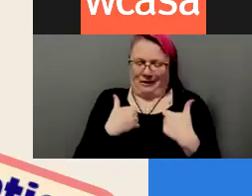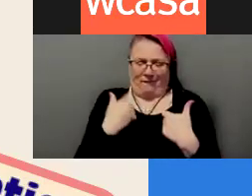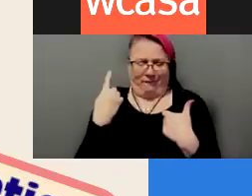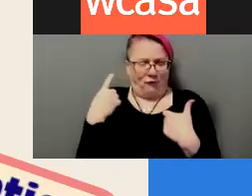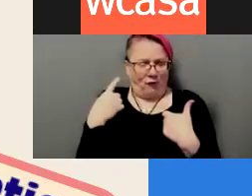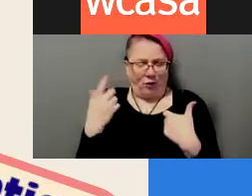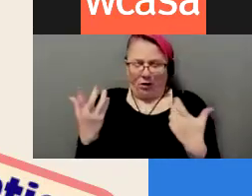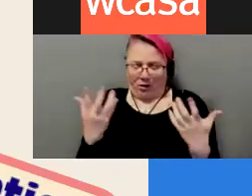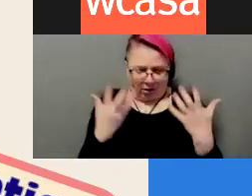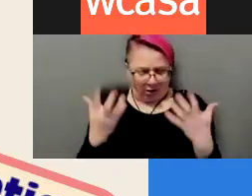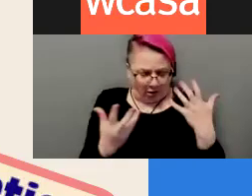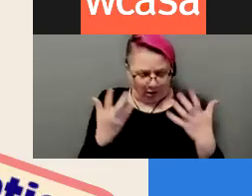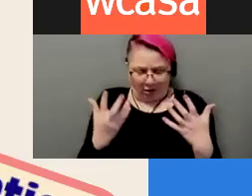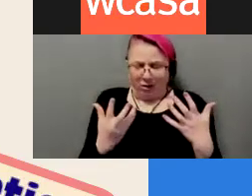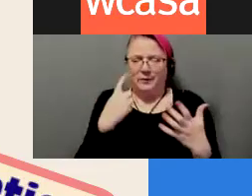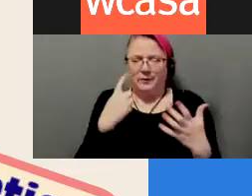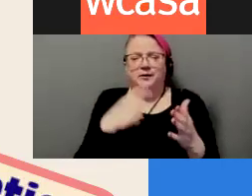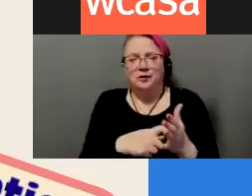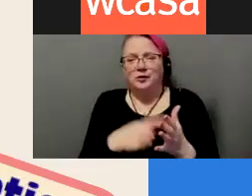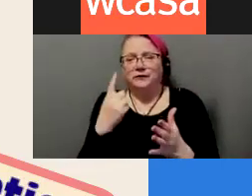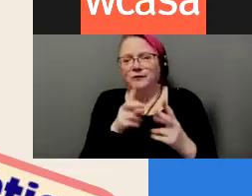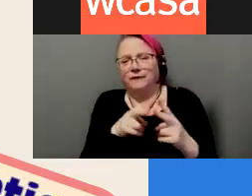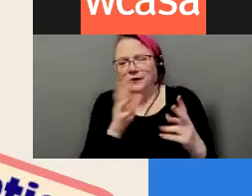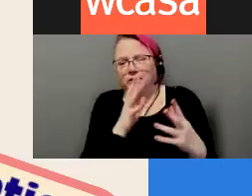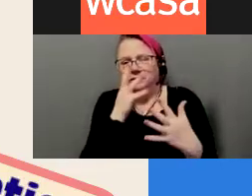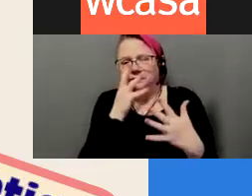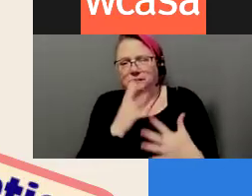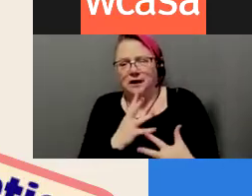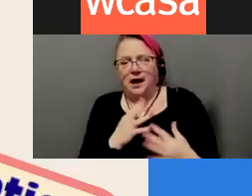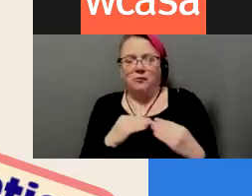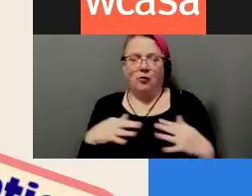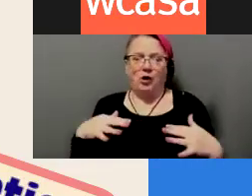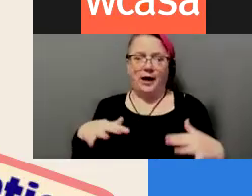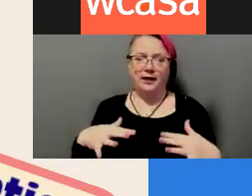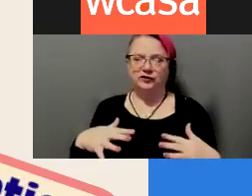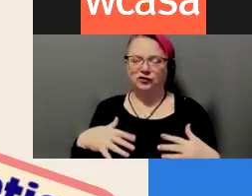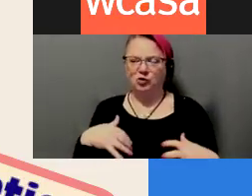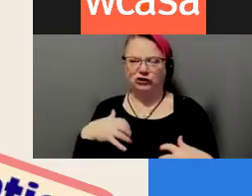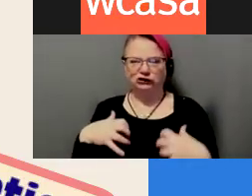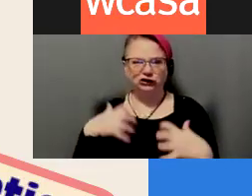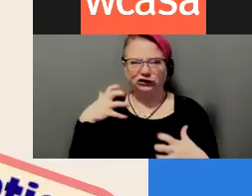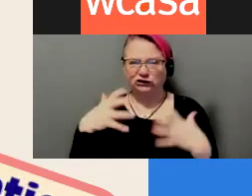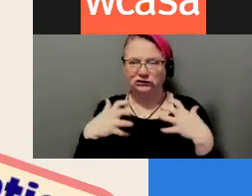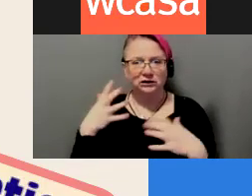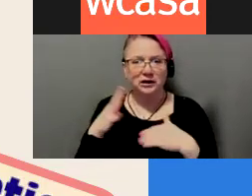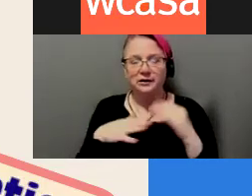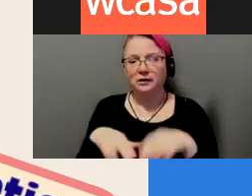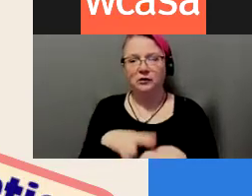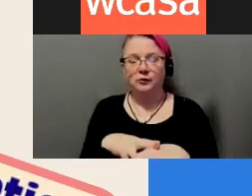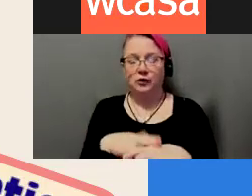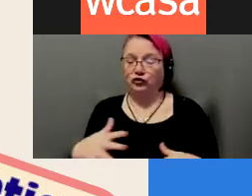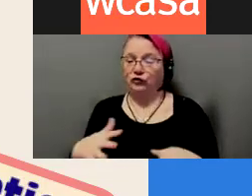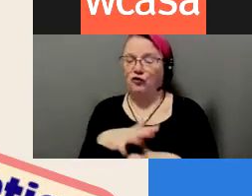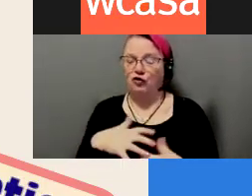might be, you might notice someone being extremely sad or more anxious or agitated than normal, or even just full of